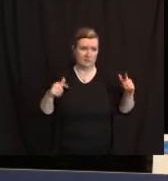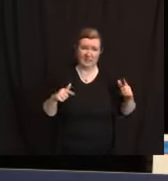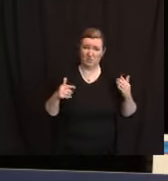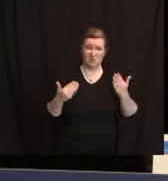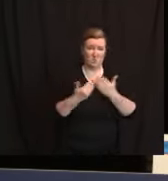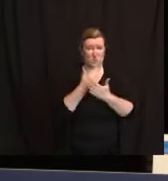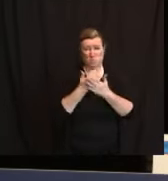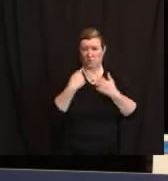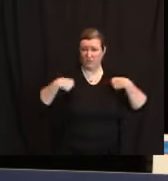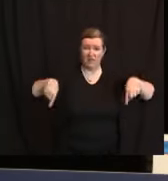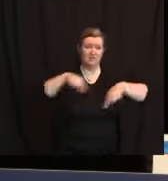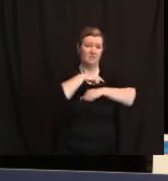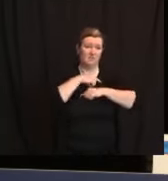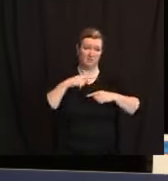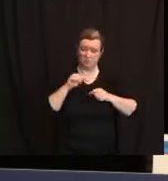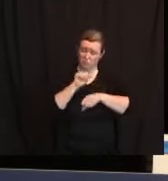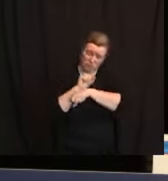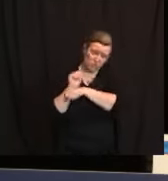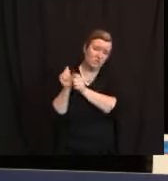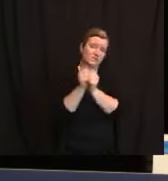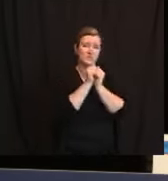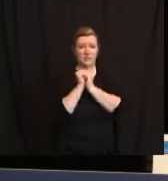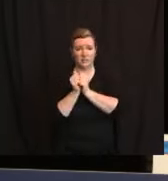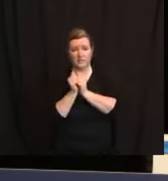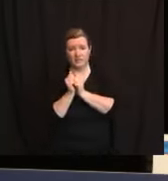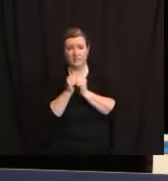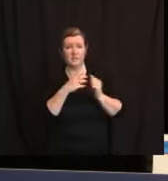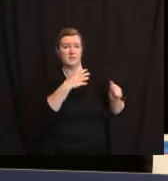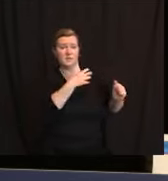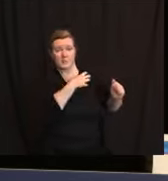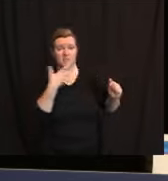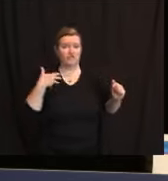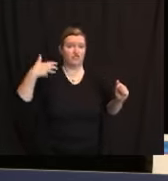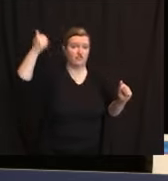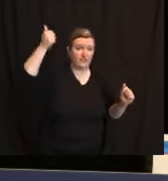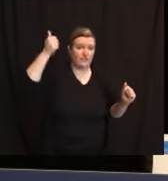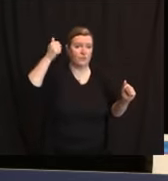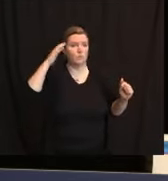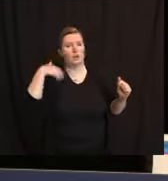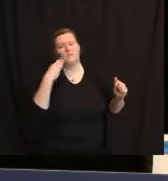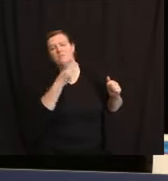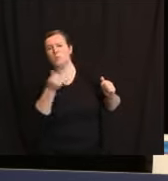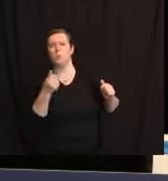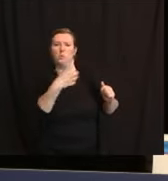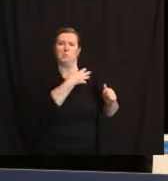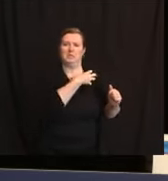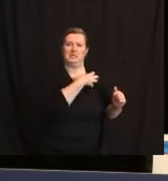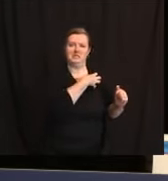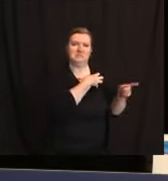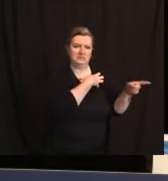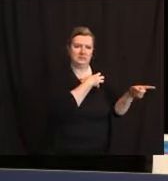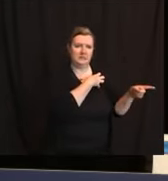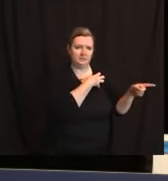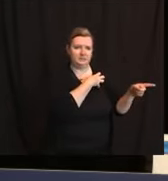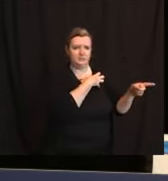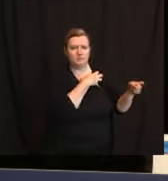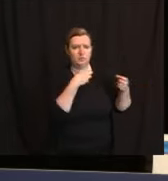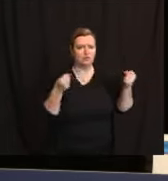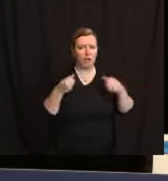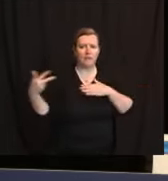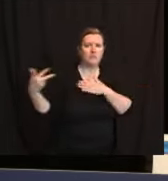going to be working together. I know our police chief is going to have a couple of police officers on quads riding up and down, making